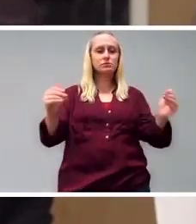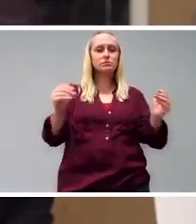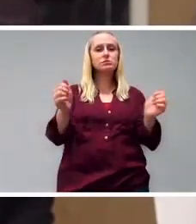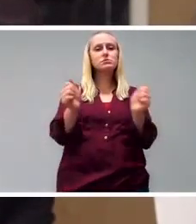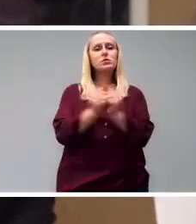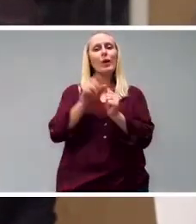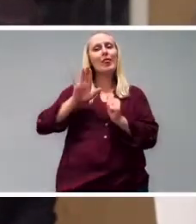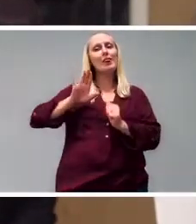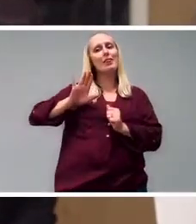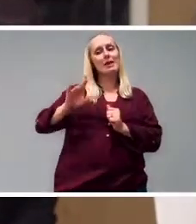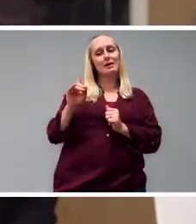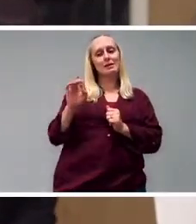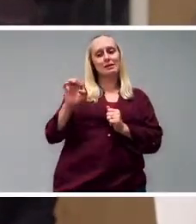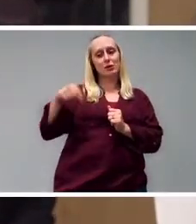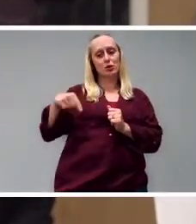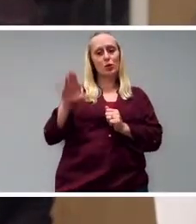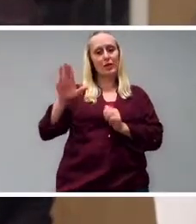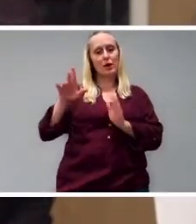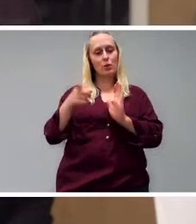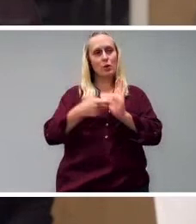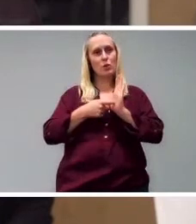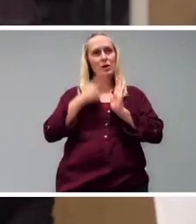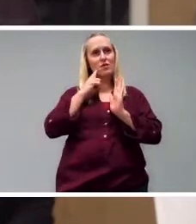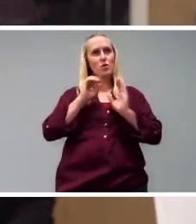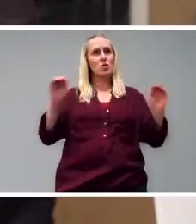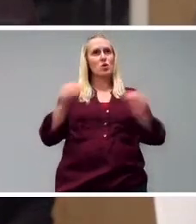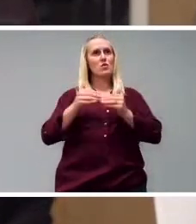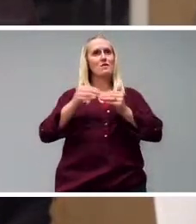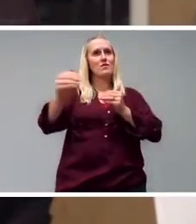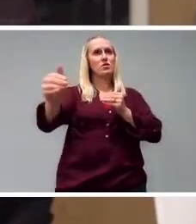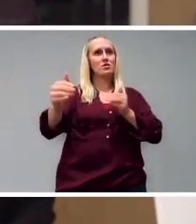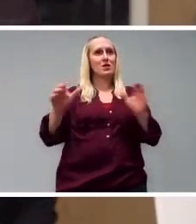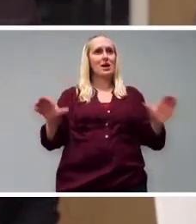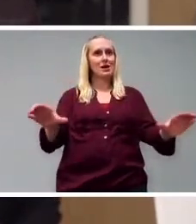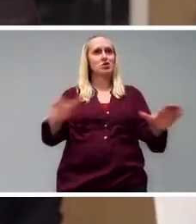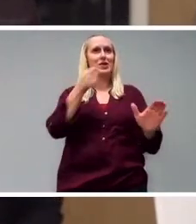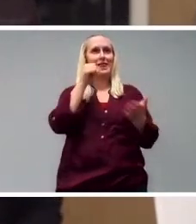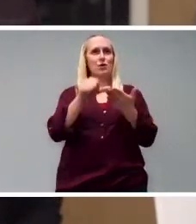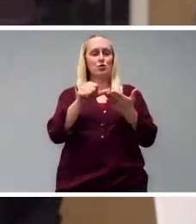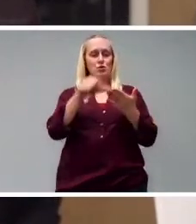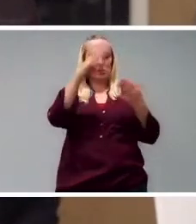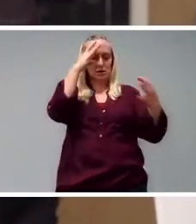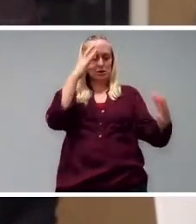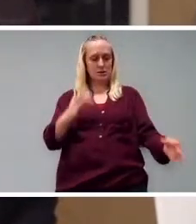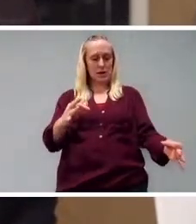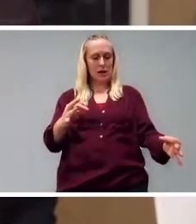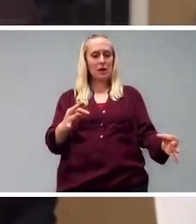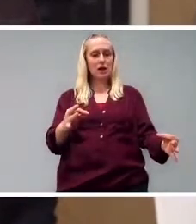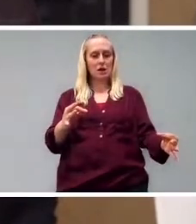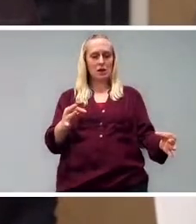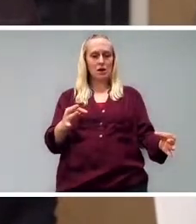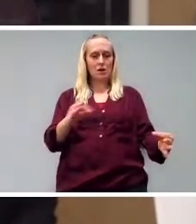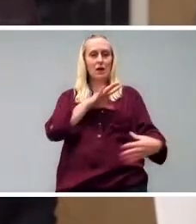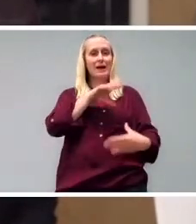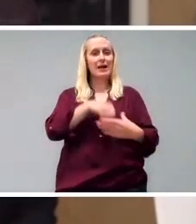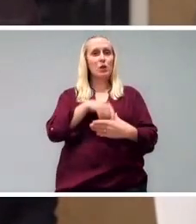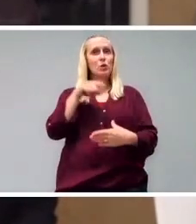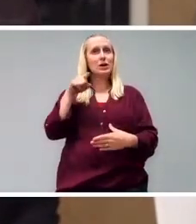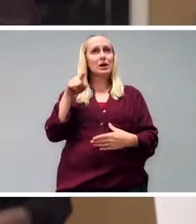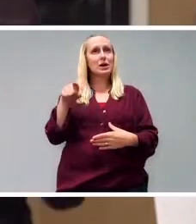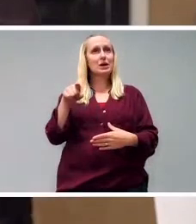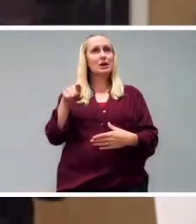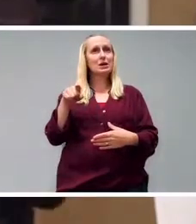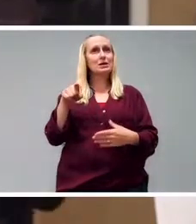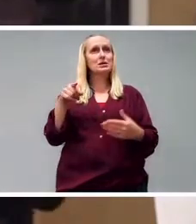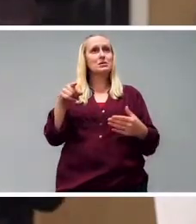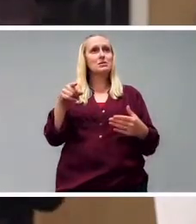requirements for the no further action letter and determination that include the easements and equitable